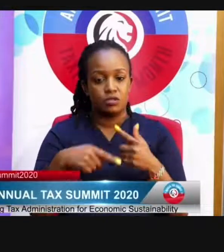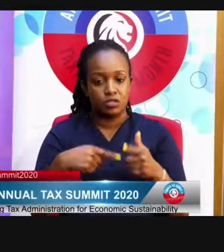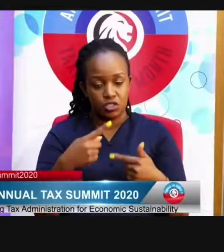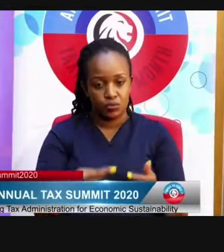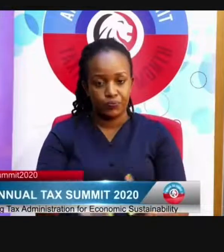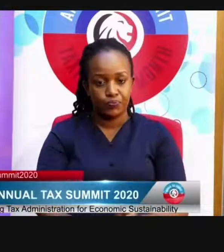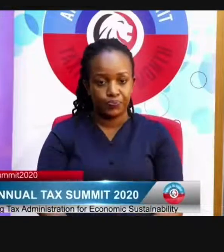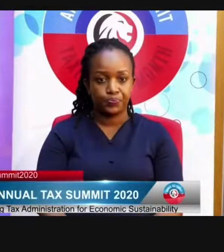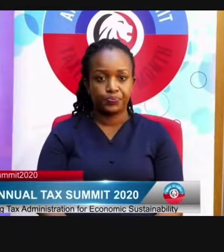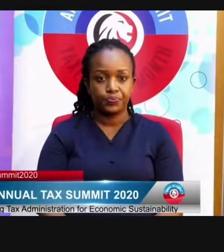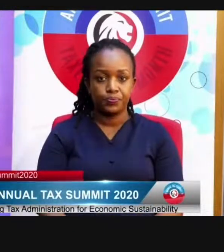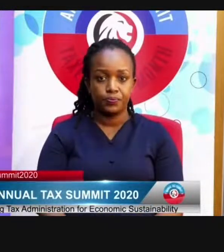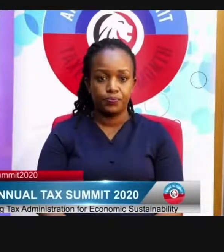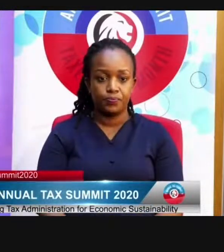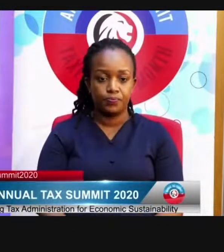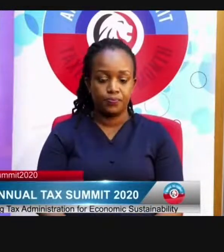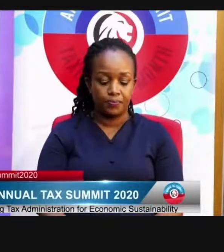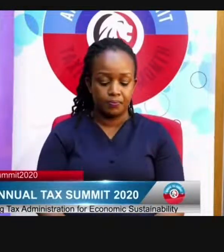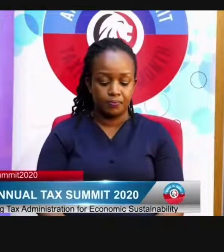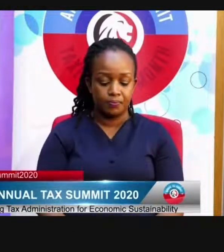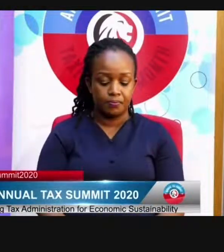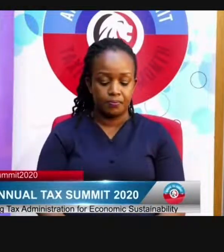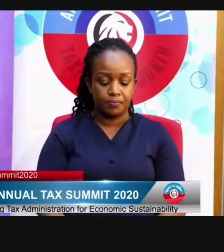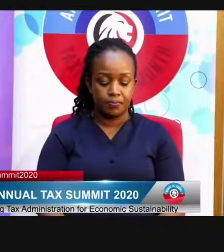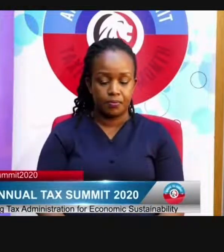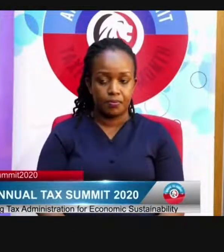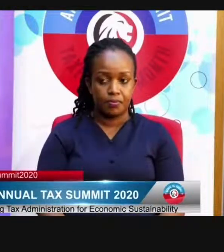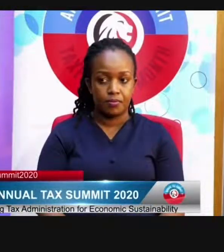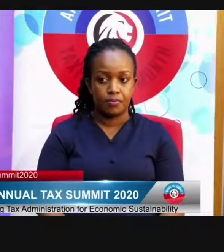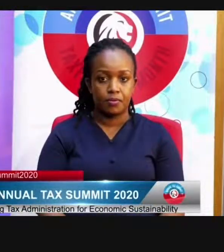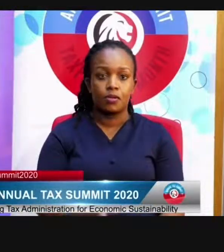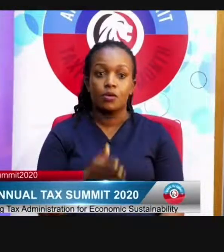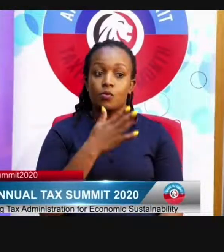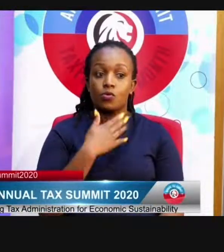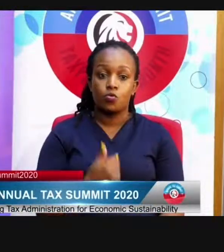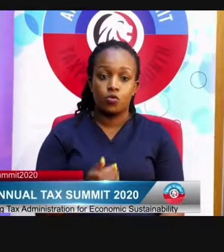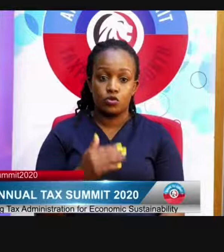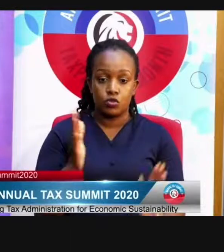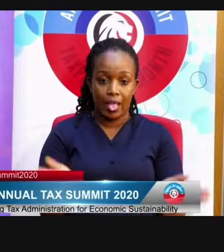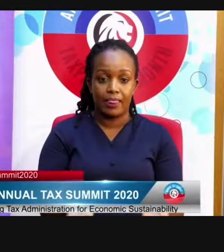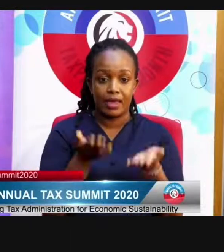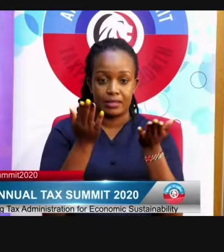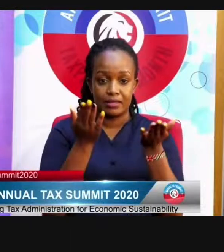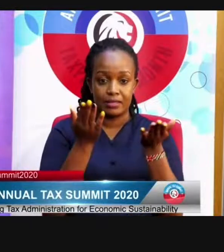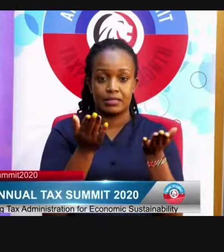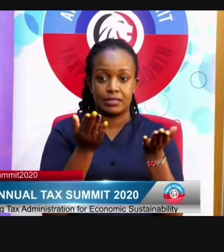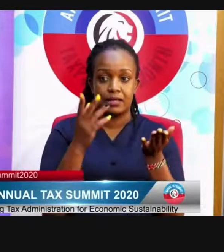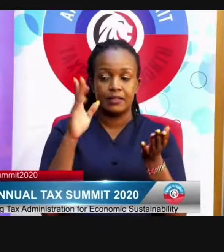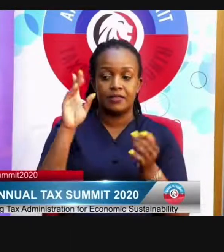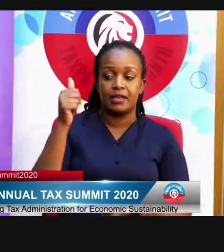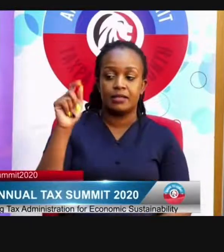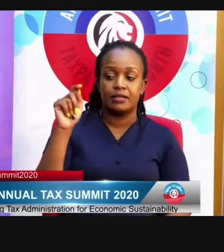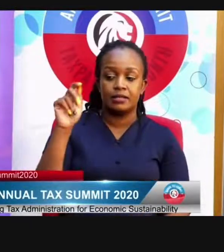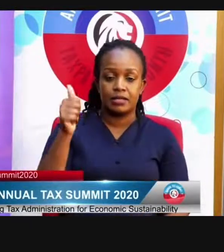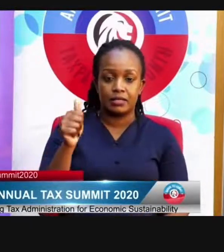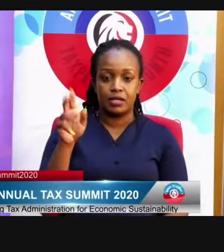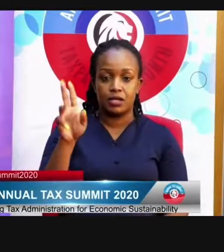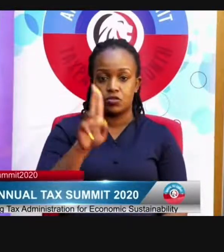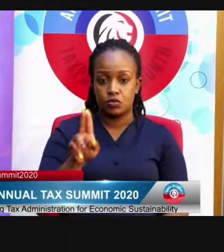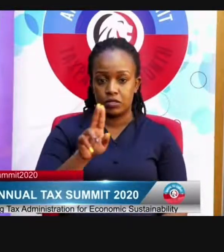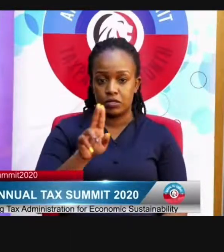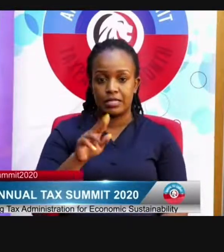is that we want to continue to enhance our third-party data use across the different areas. And to